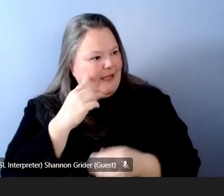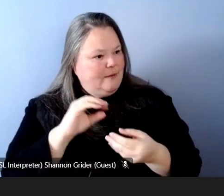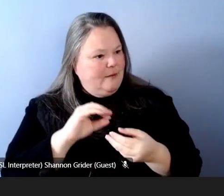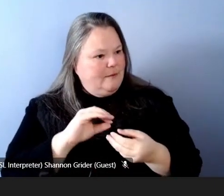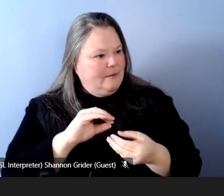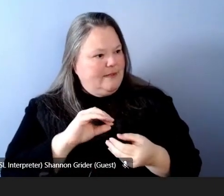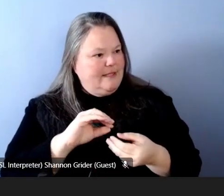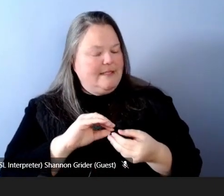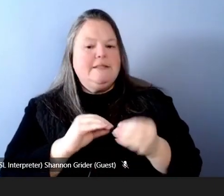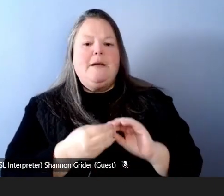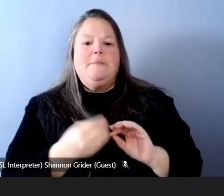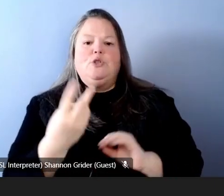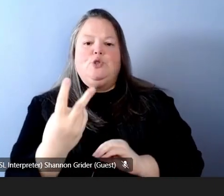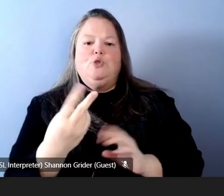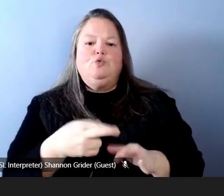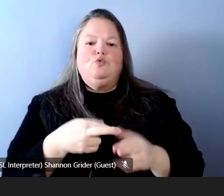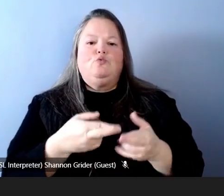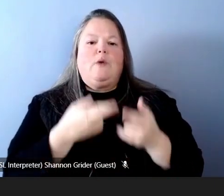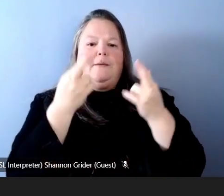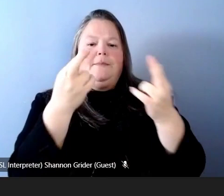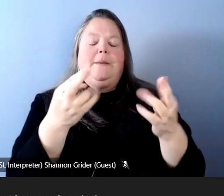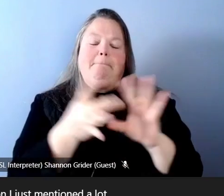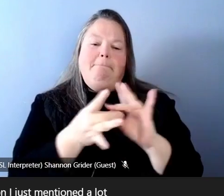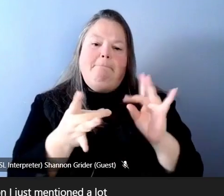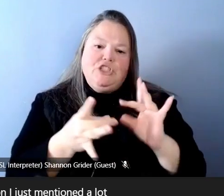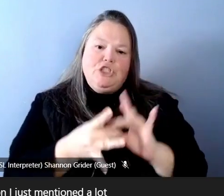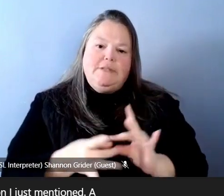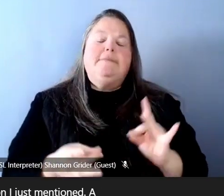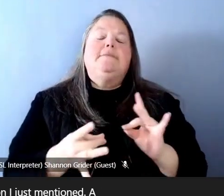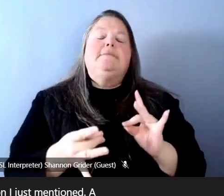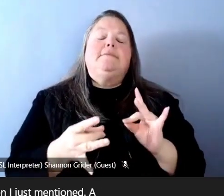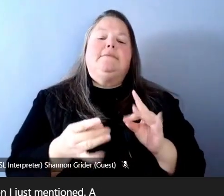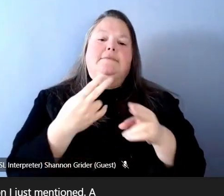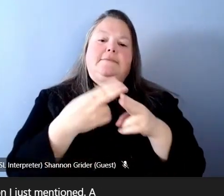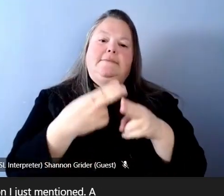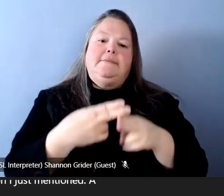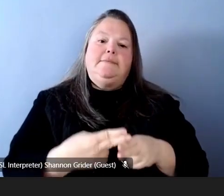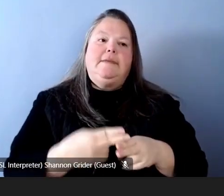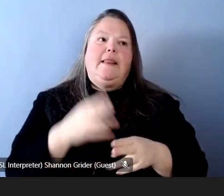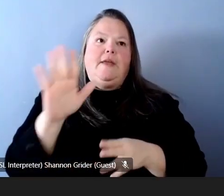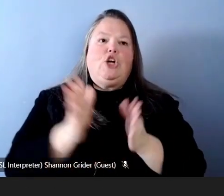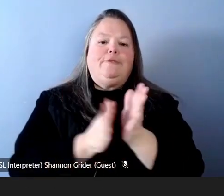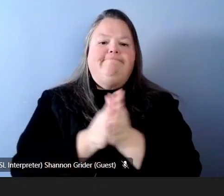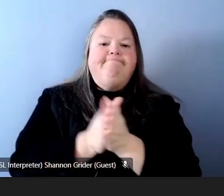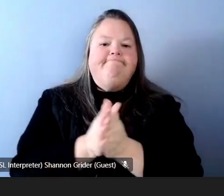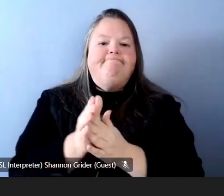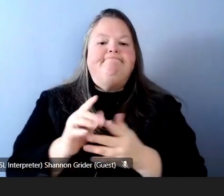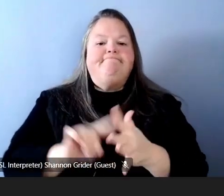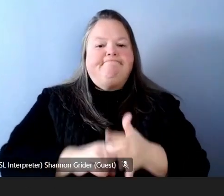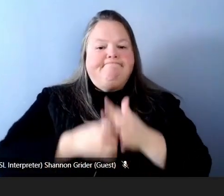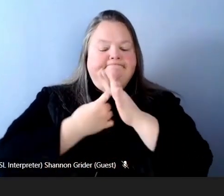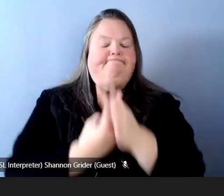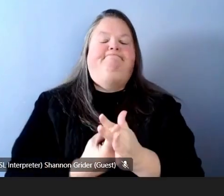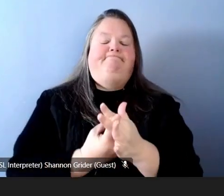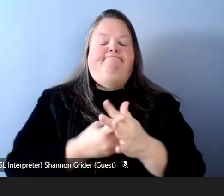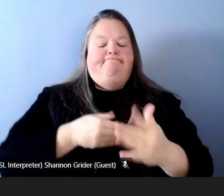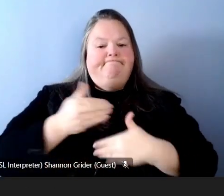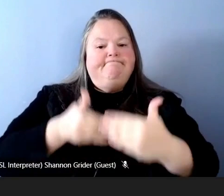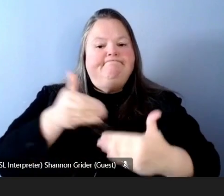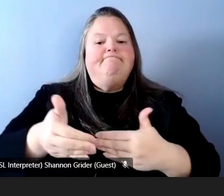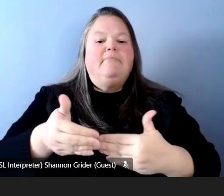recommendation. It just mentioned a lot of their just like, I guess, initiative type thing to start their